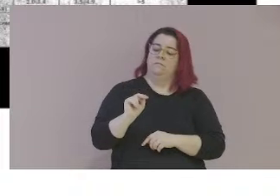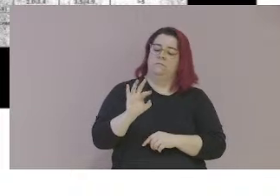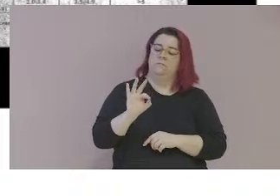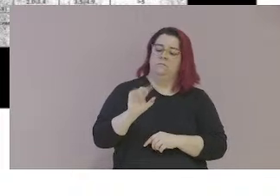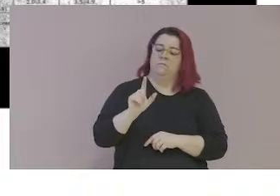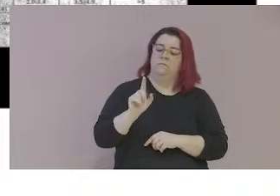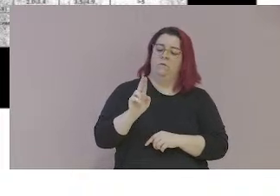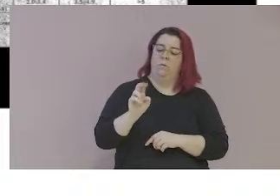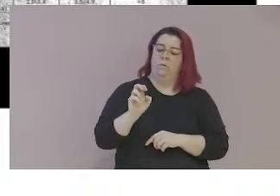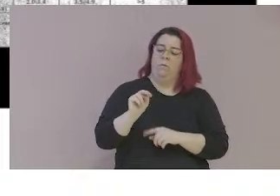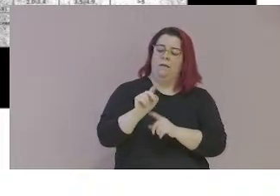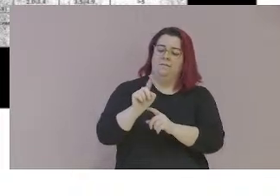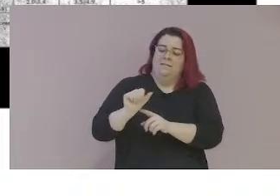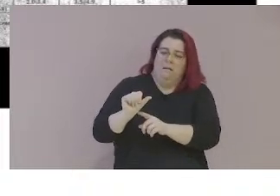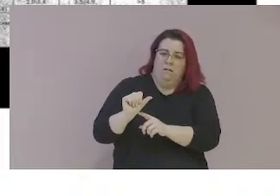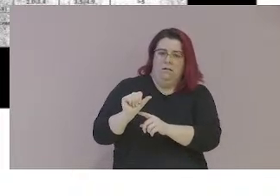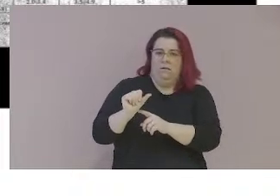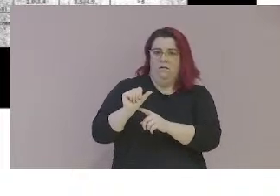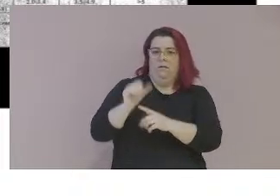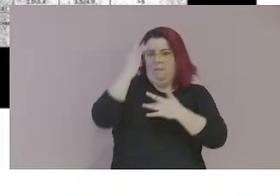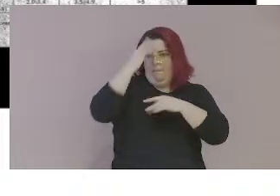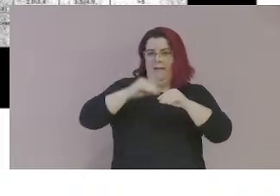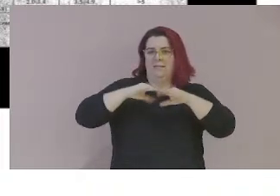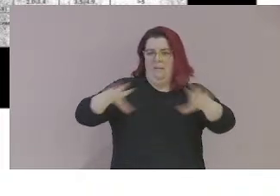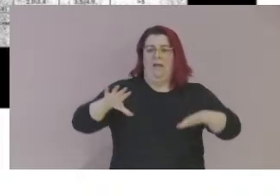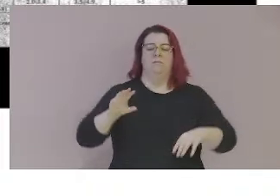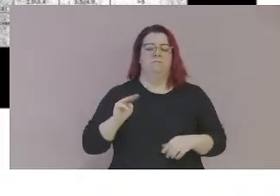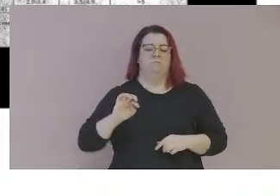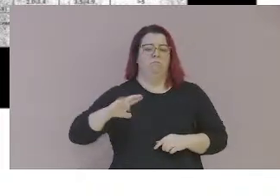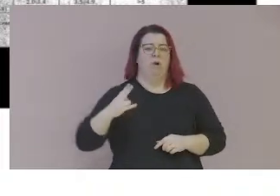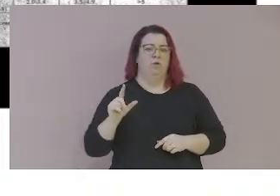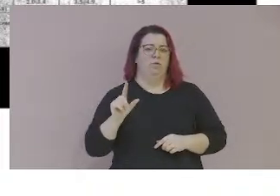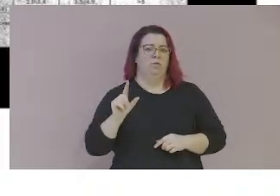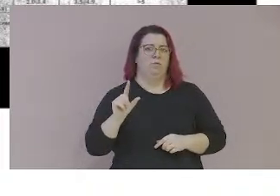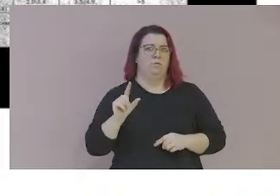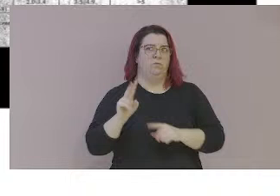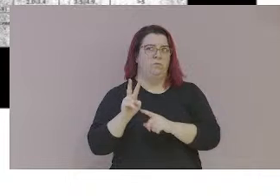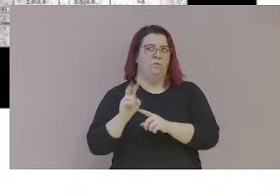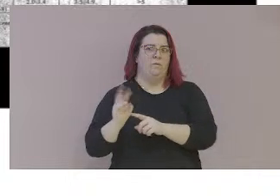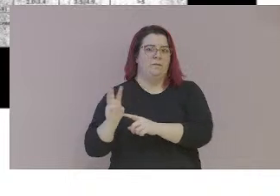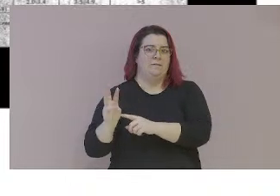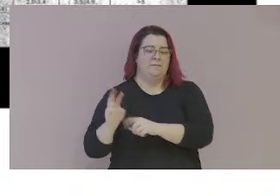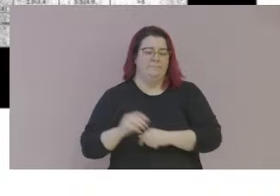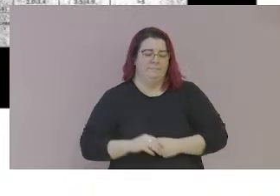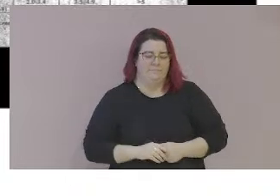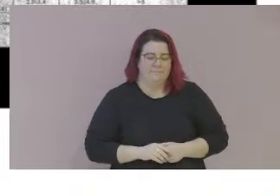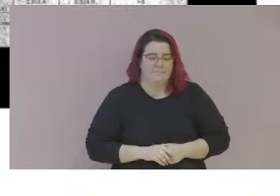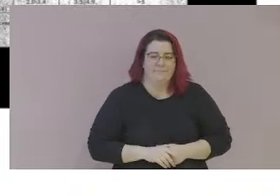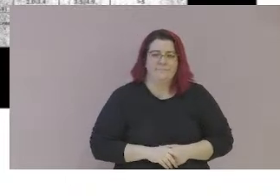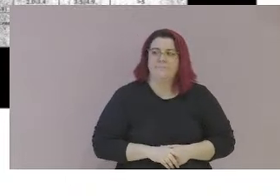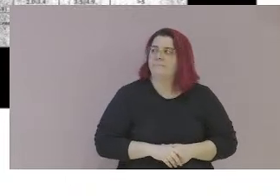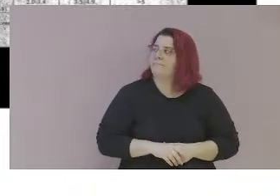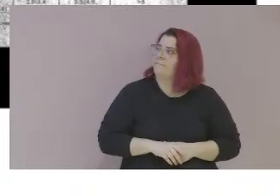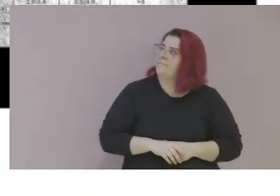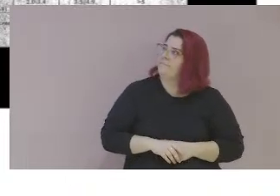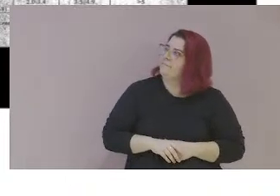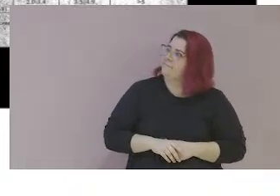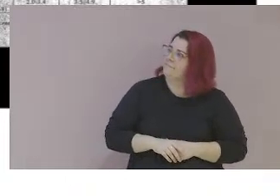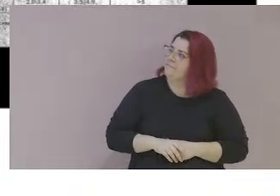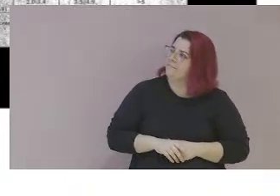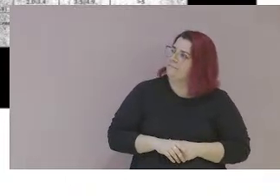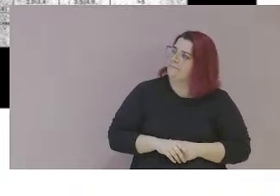to be co-chaired by Tia Powell, as I mentioned, who ran the task force at the time, and also Gus Burkhead, who was at the State Department of